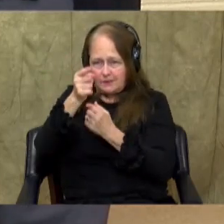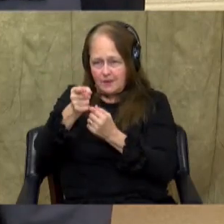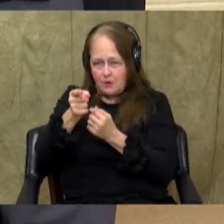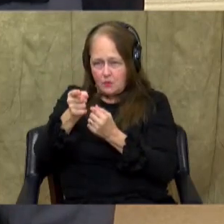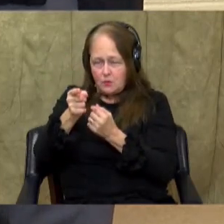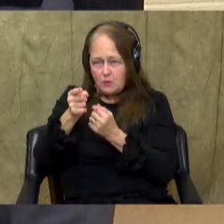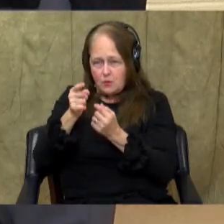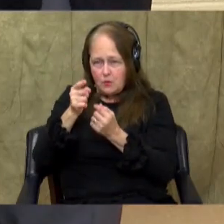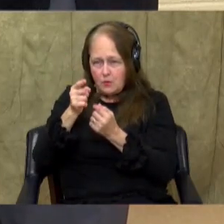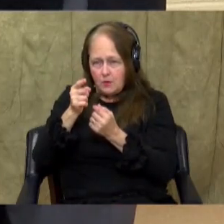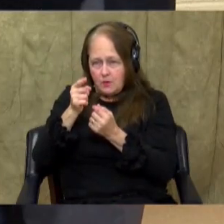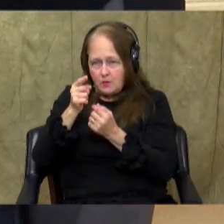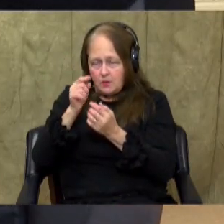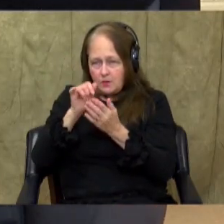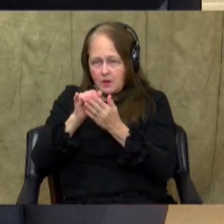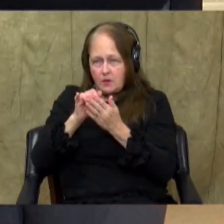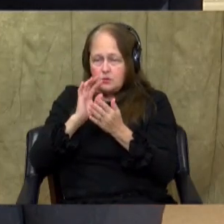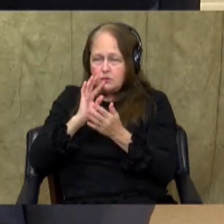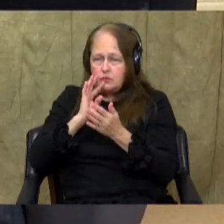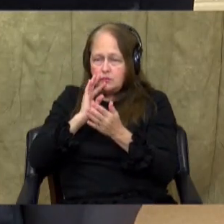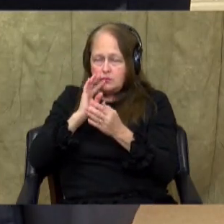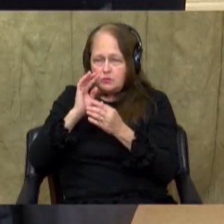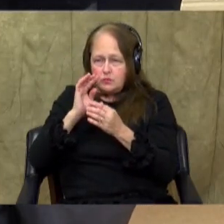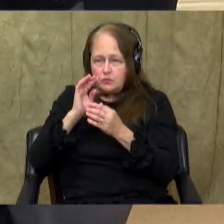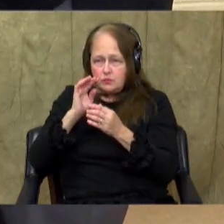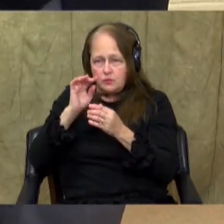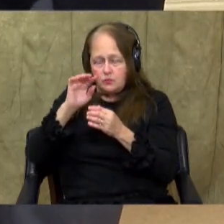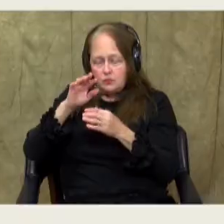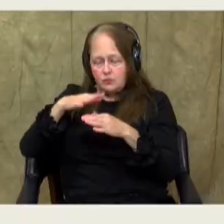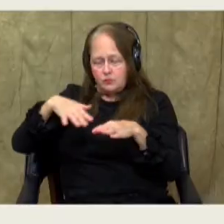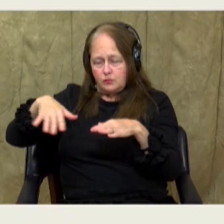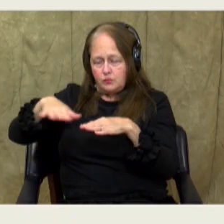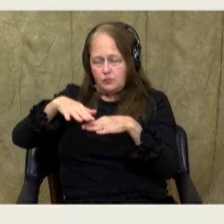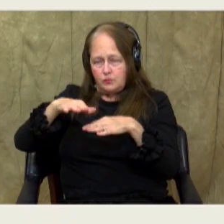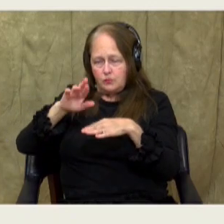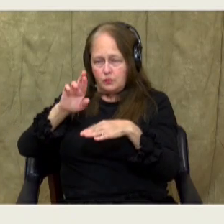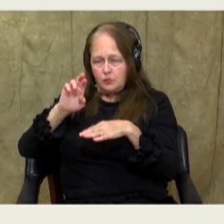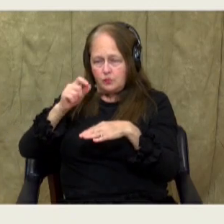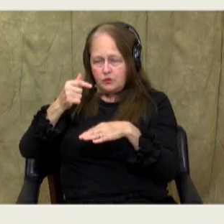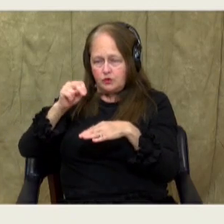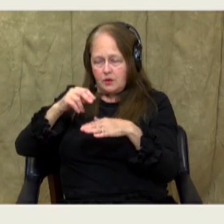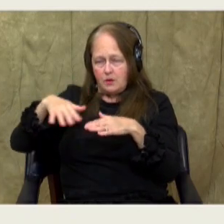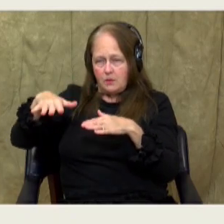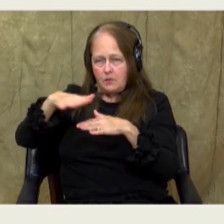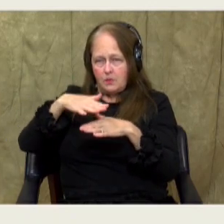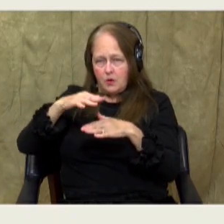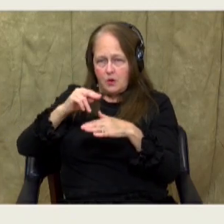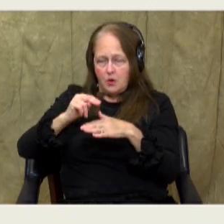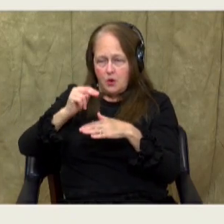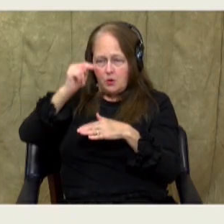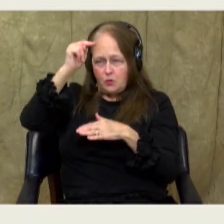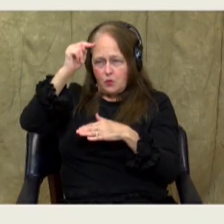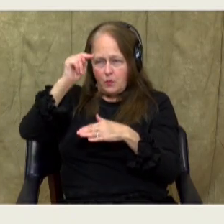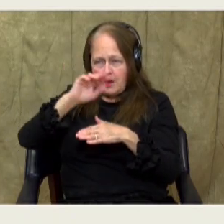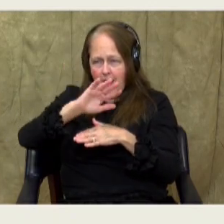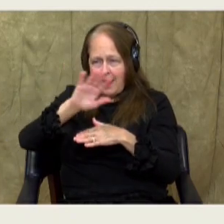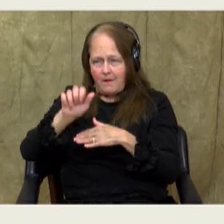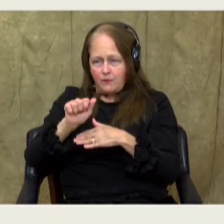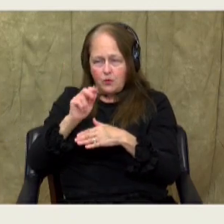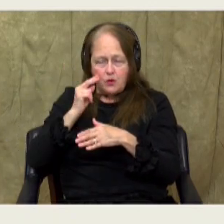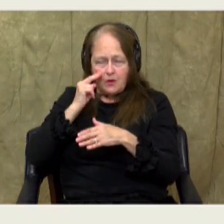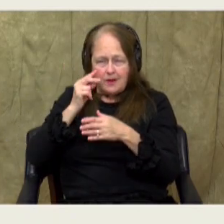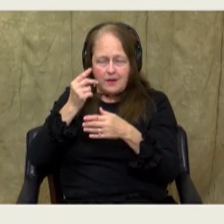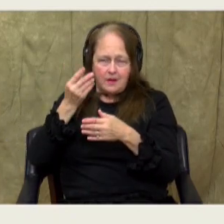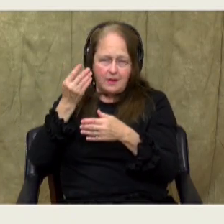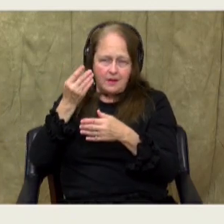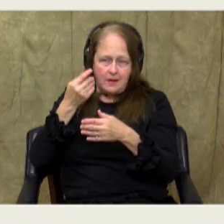Africa. So let's talk about them as regions. There's a Northern Africa, which we're going to look at next week when we talk